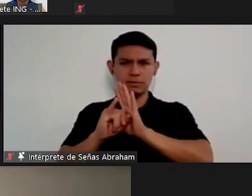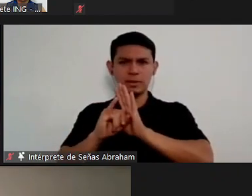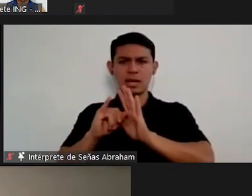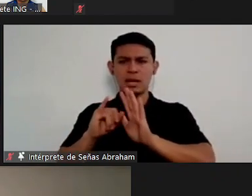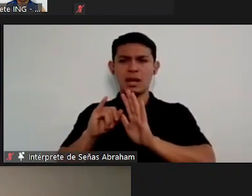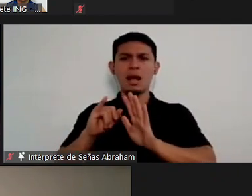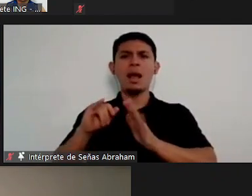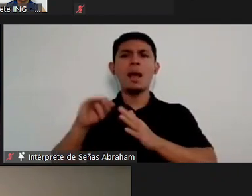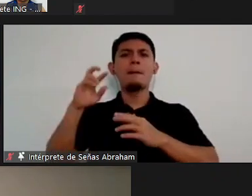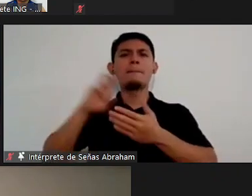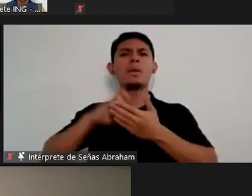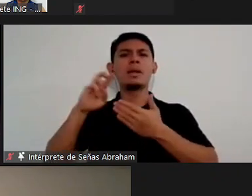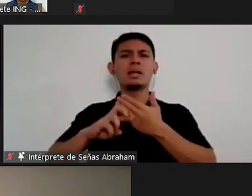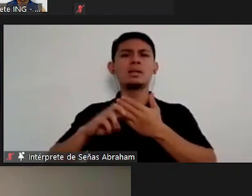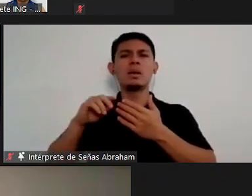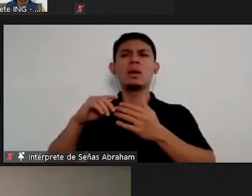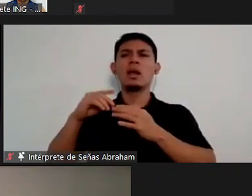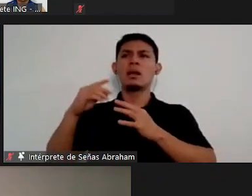a